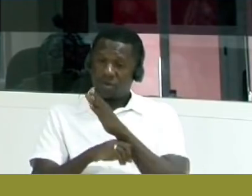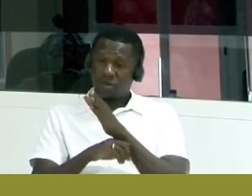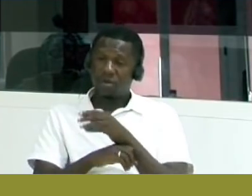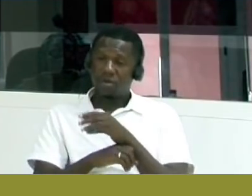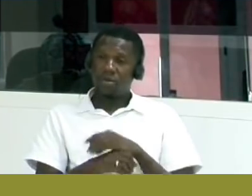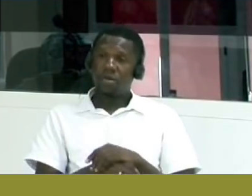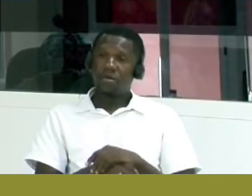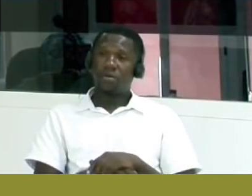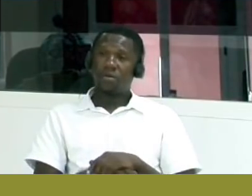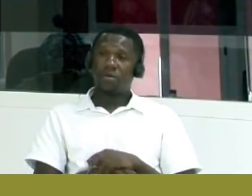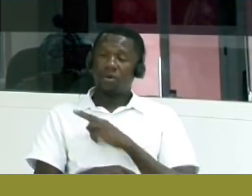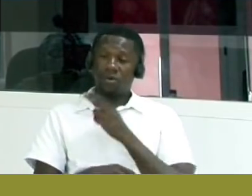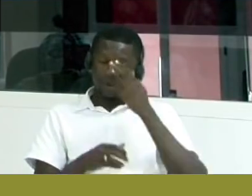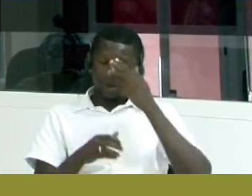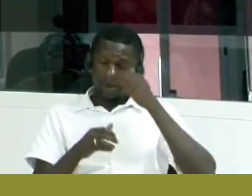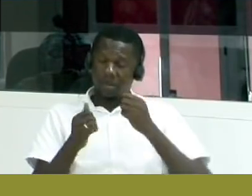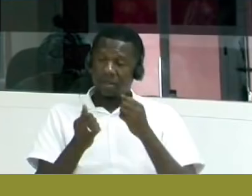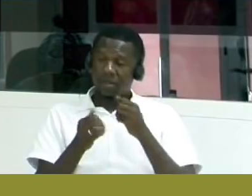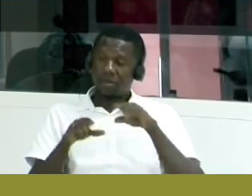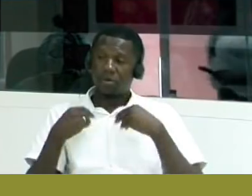orders. Exactly. But